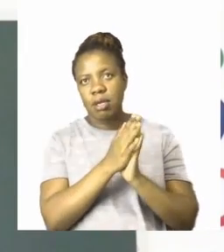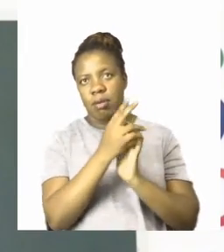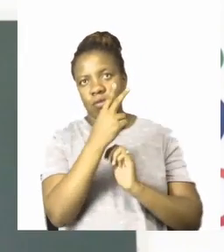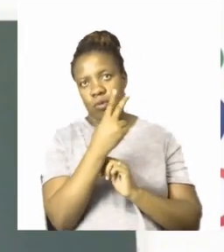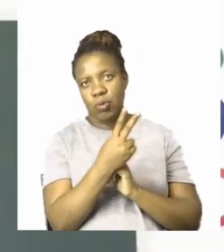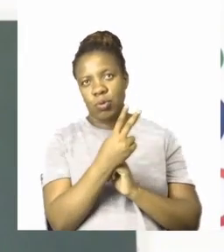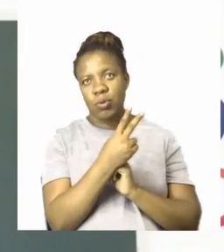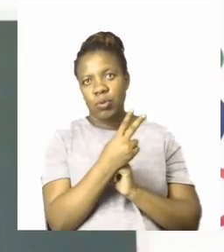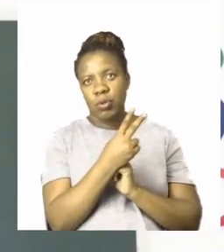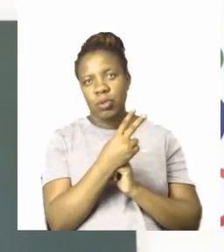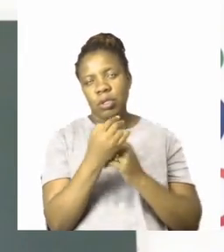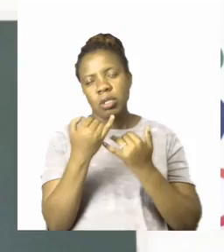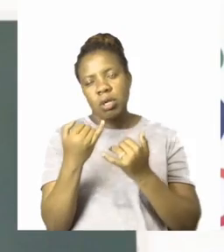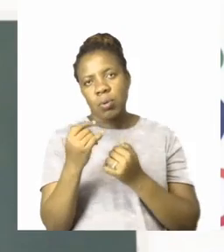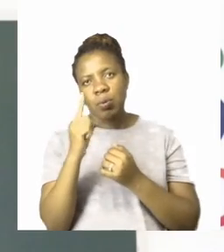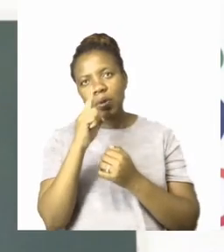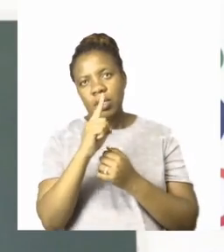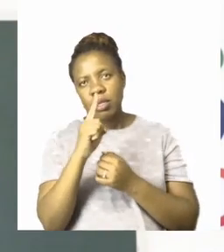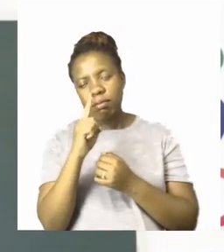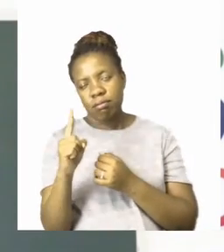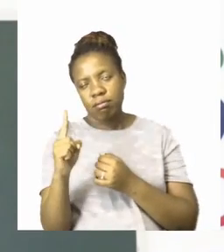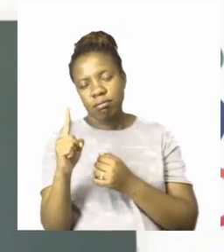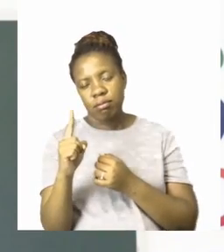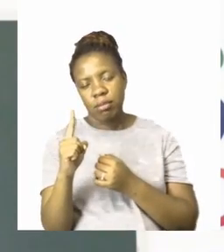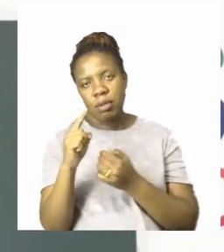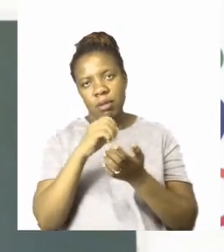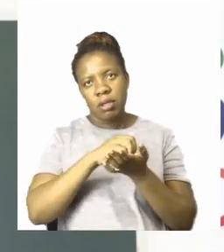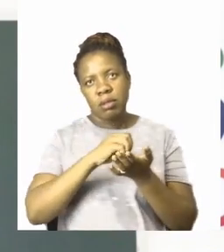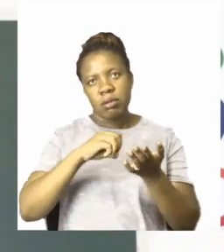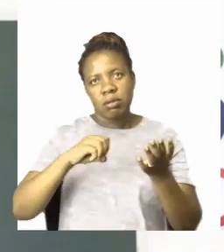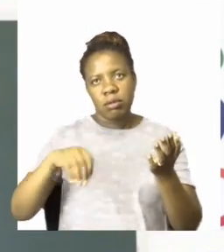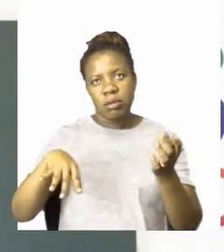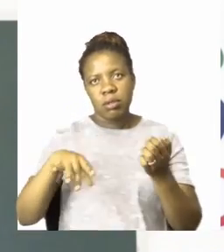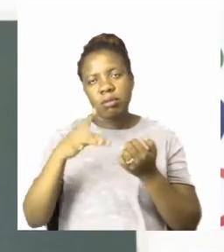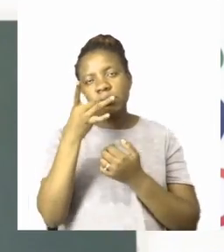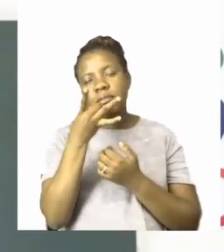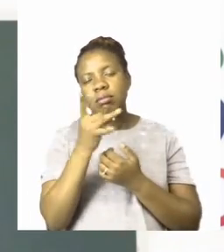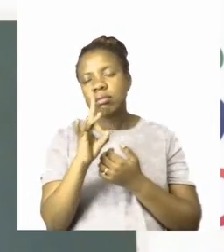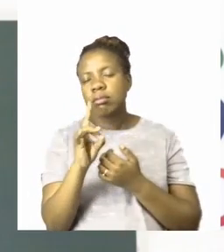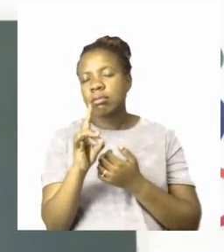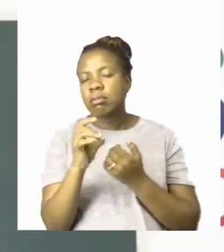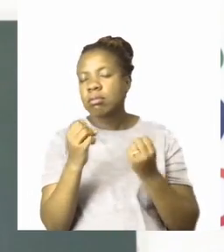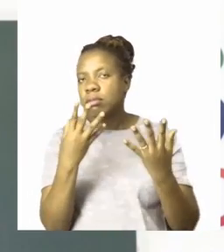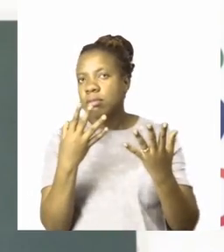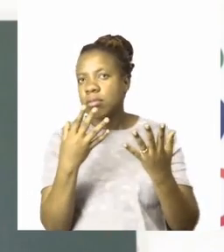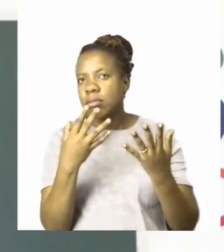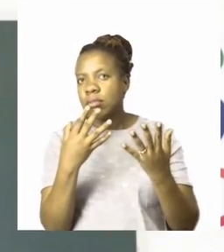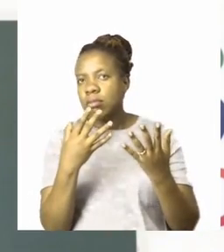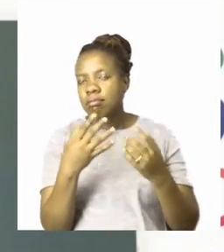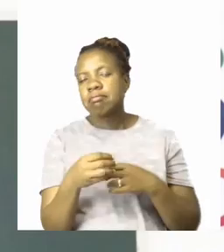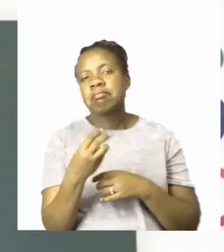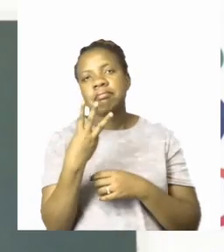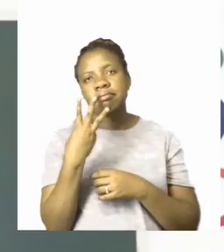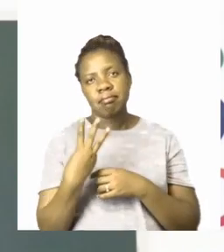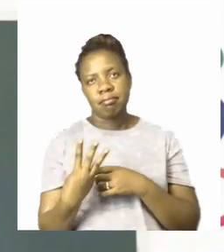say 11 minus 8. And 11 minus 8 equals